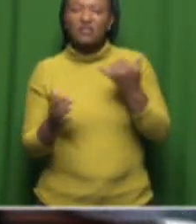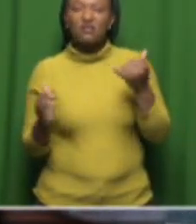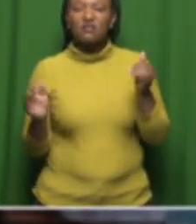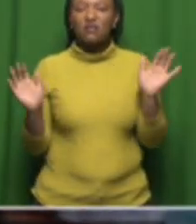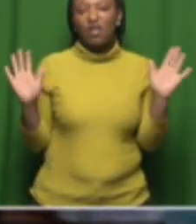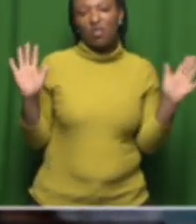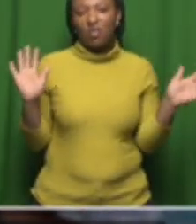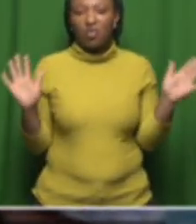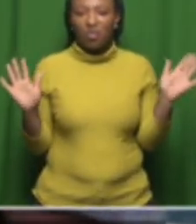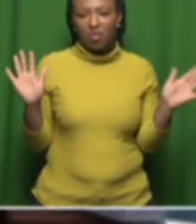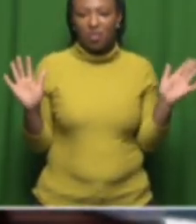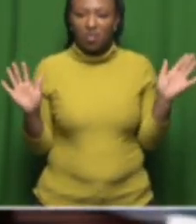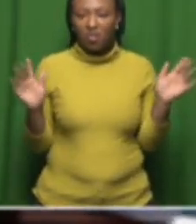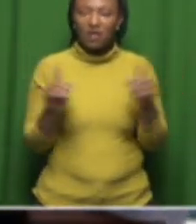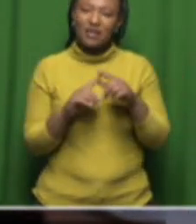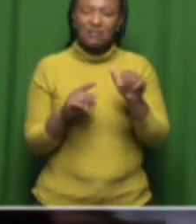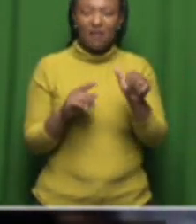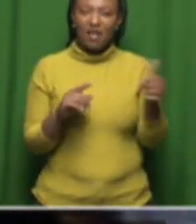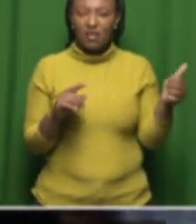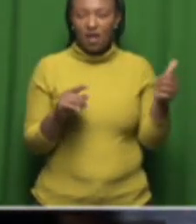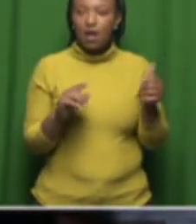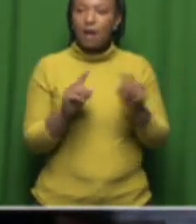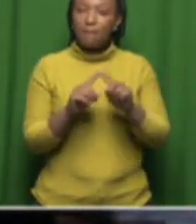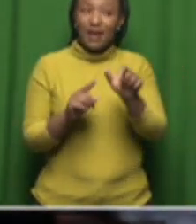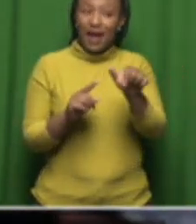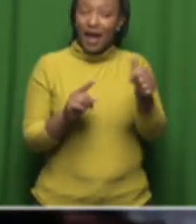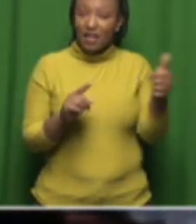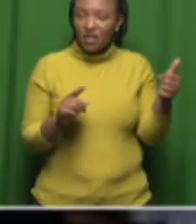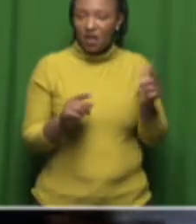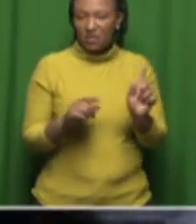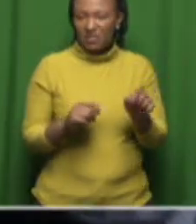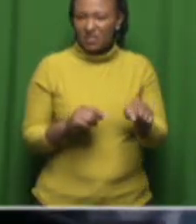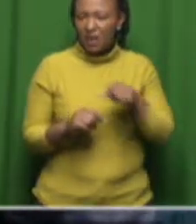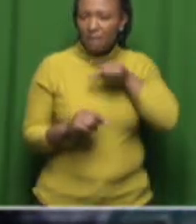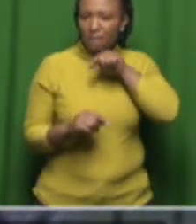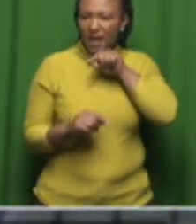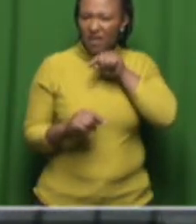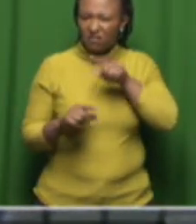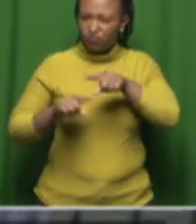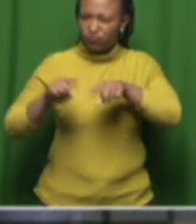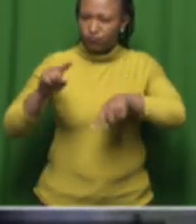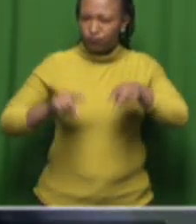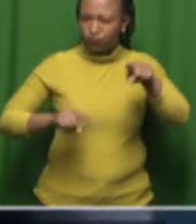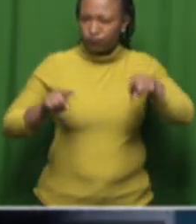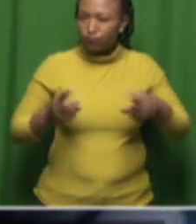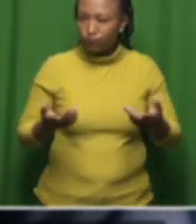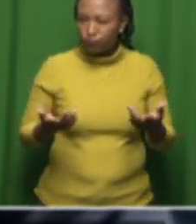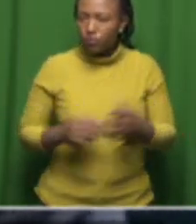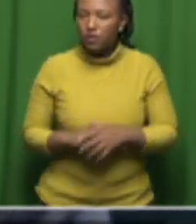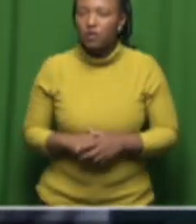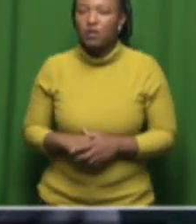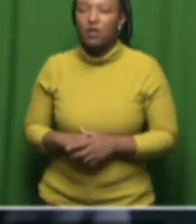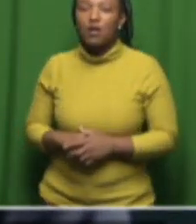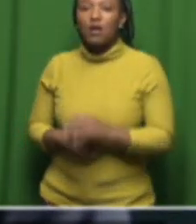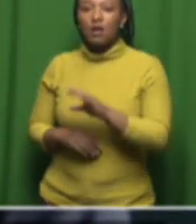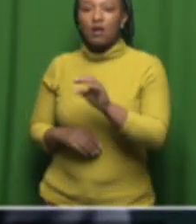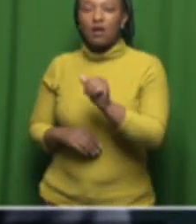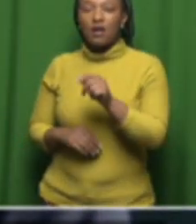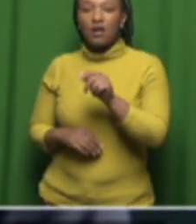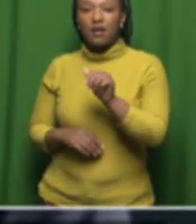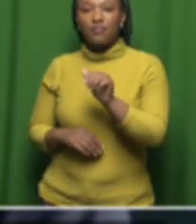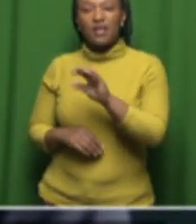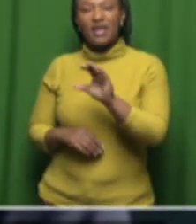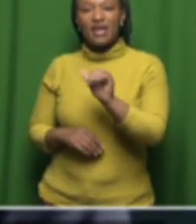What other coastal birds are indigenous to this area? There are many. So we have the Cape Gull as well. There